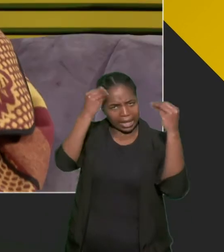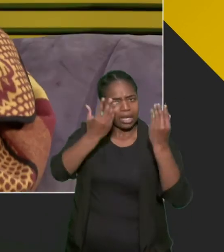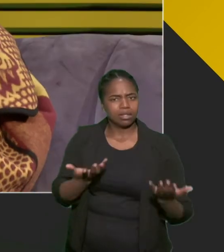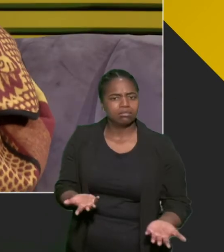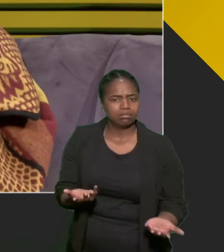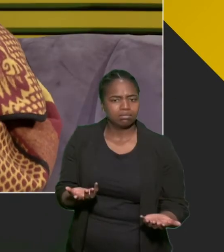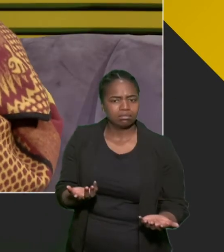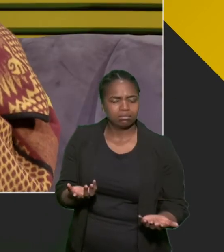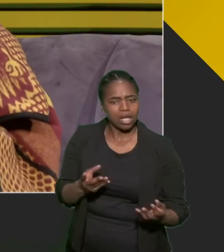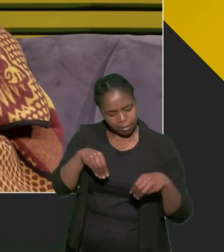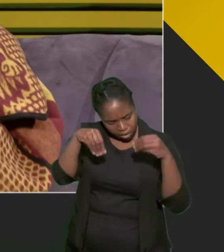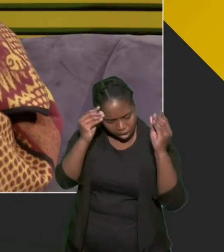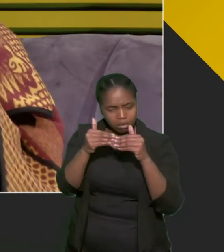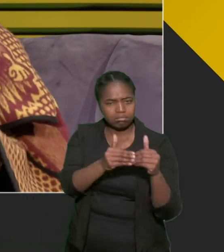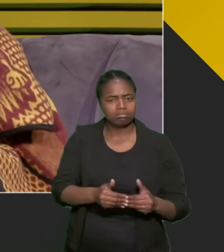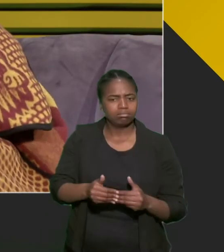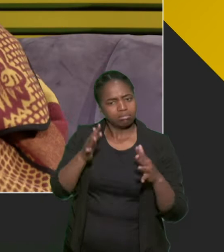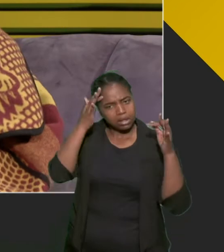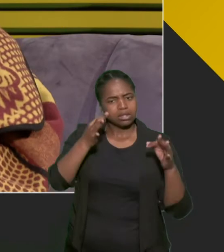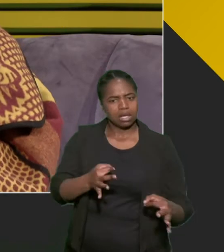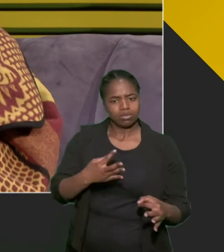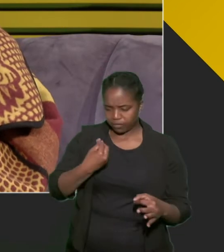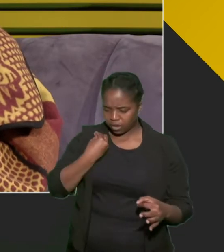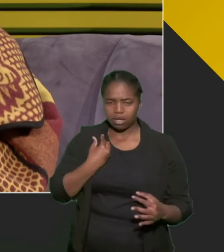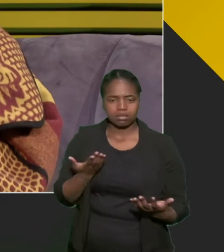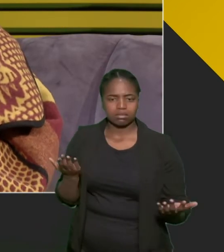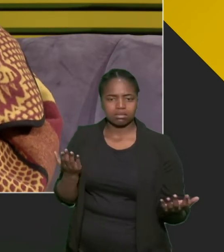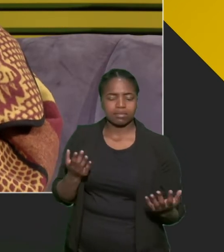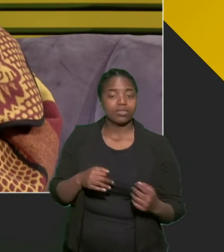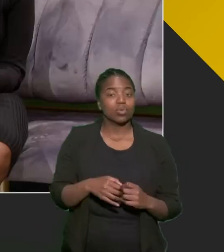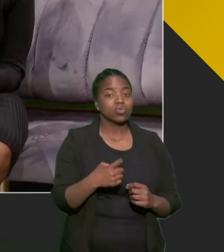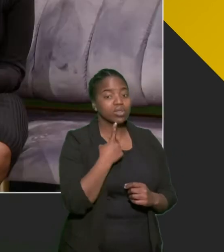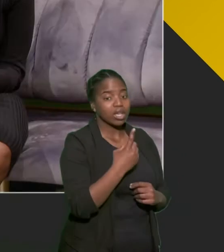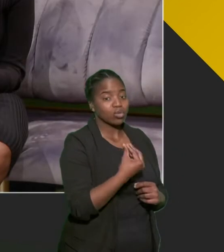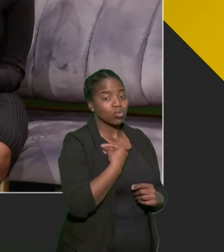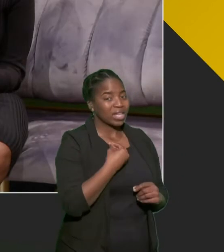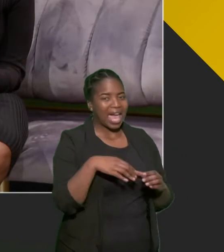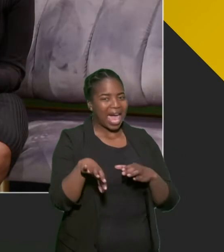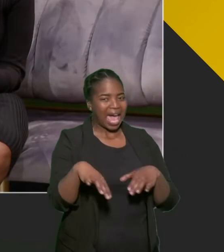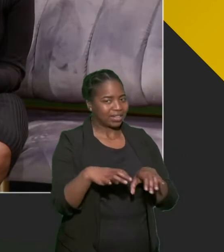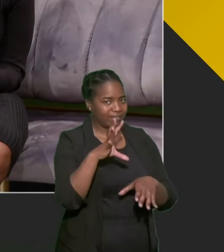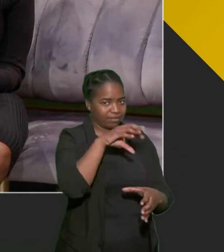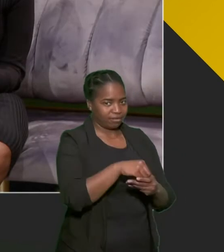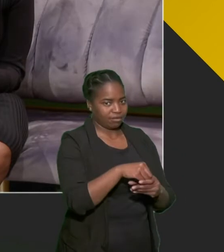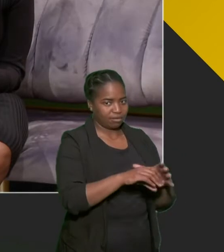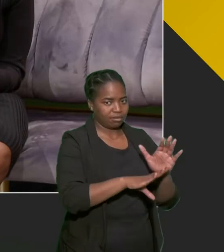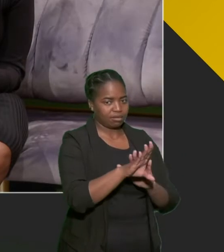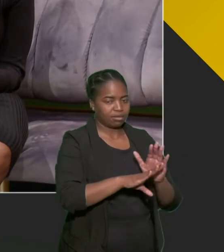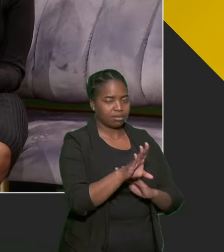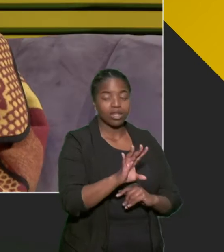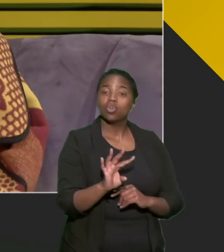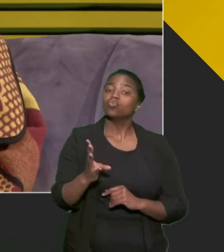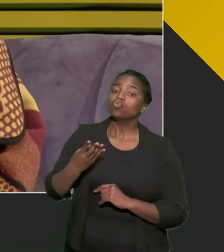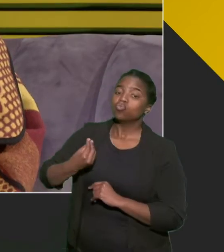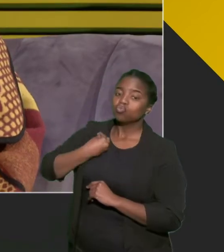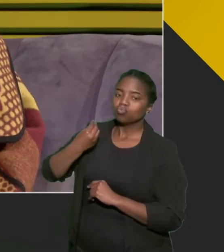society. The elders take care of the young. So you're saying that the youth are not very active in anything progressive of the next generation? No, the youth